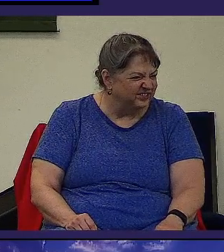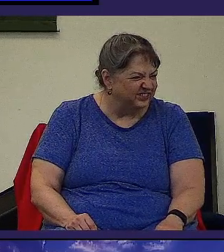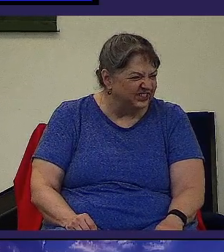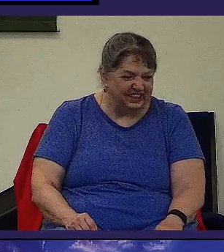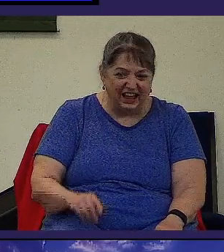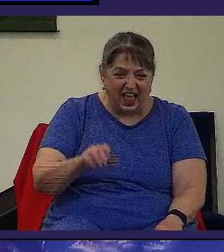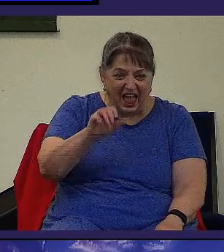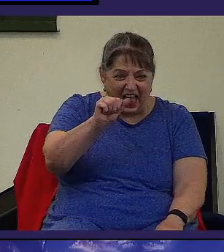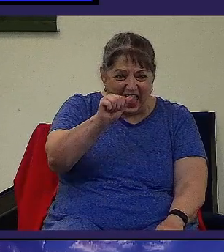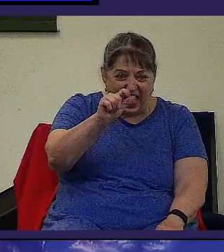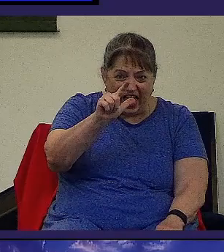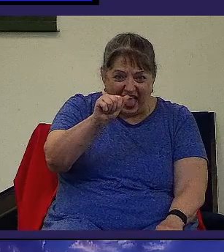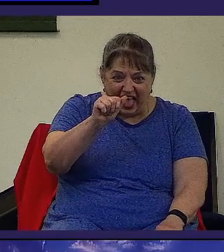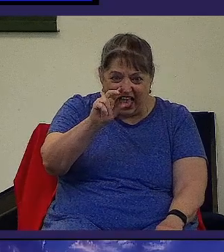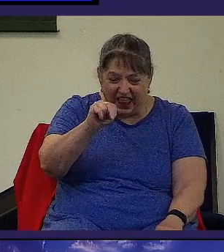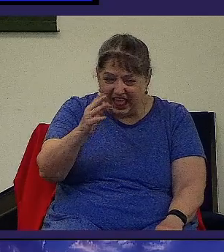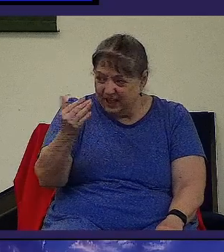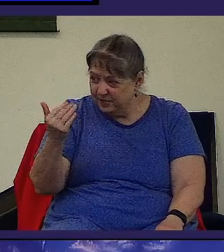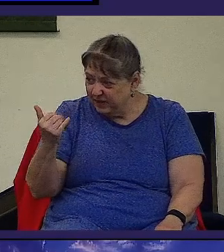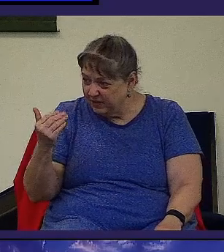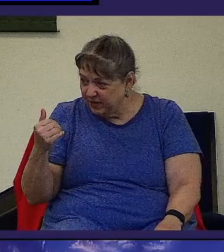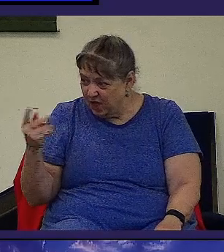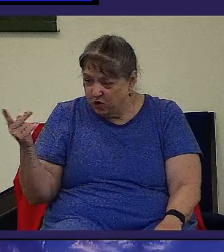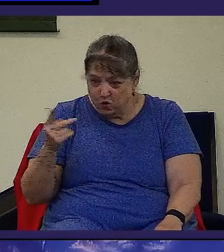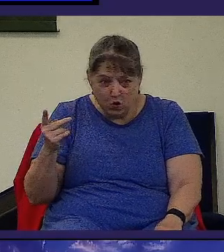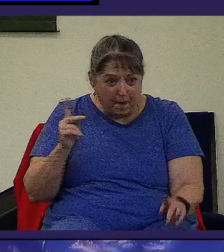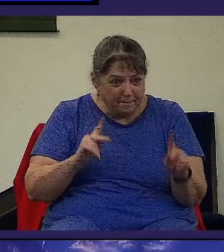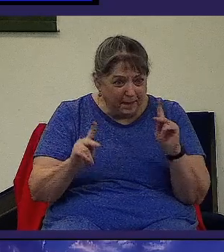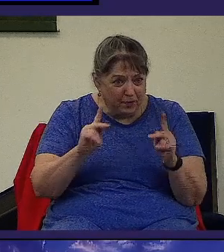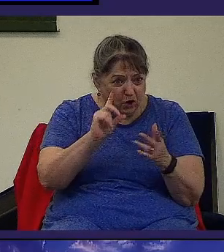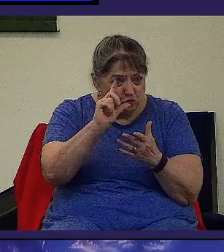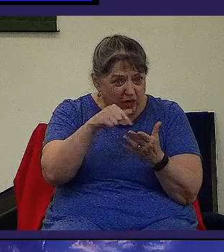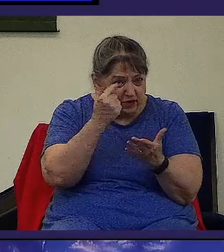alan we want to invite you up with two other people that are graduating